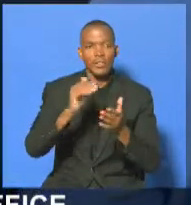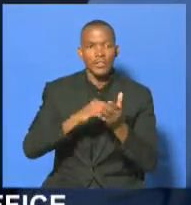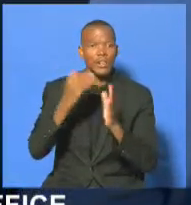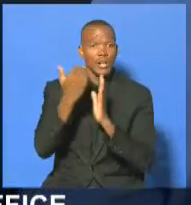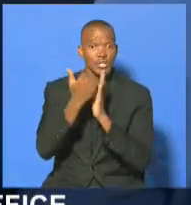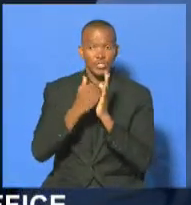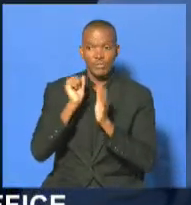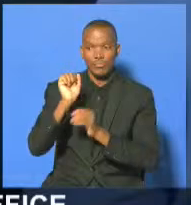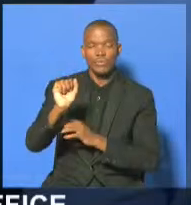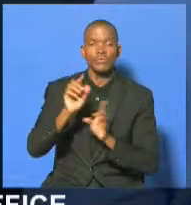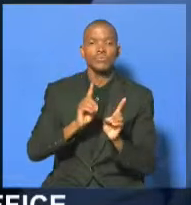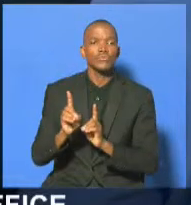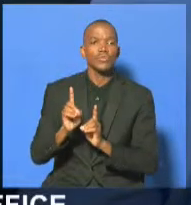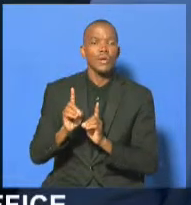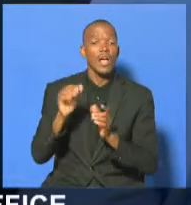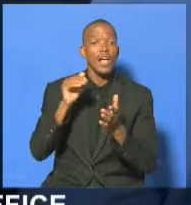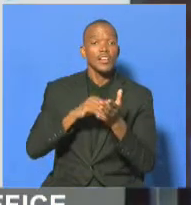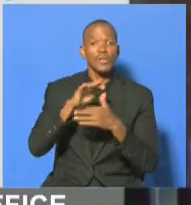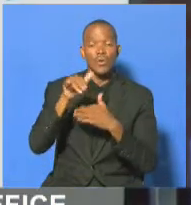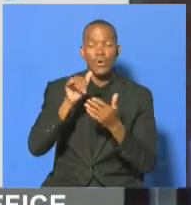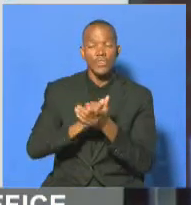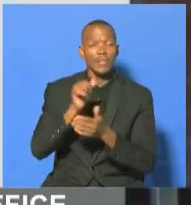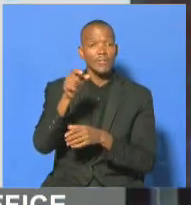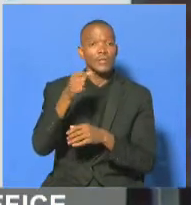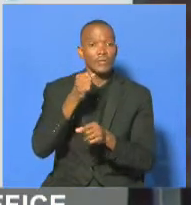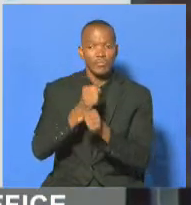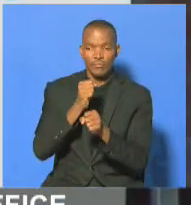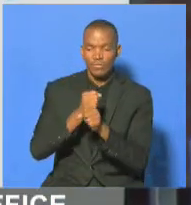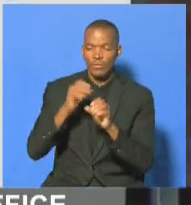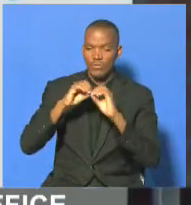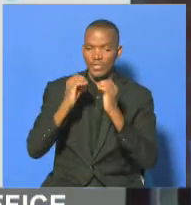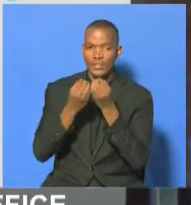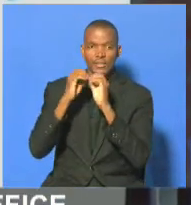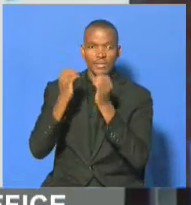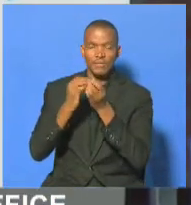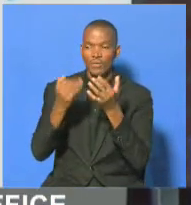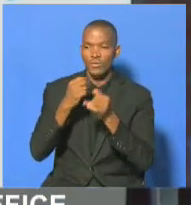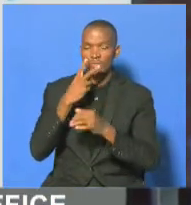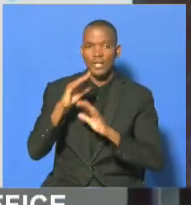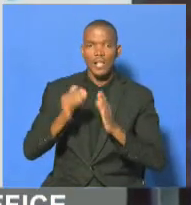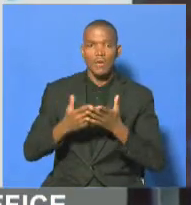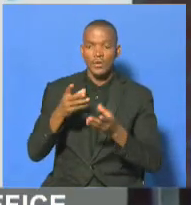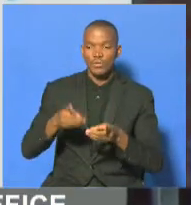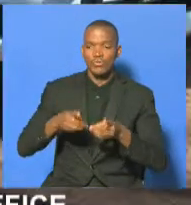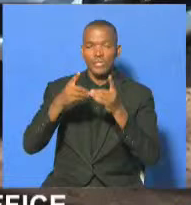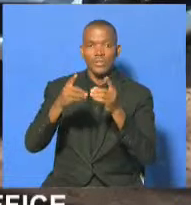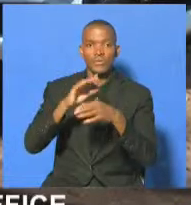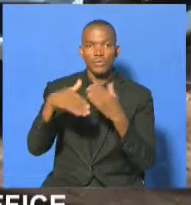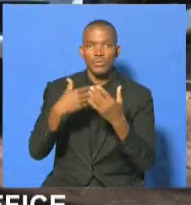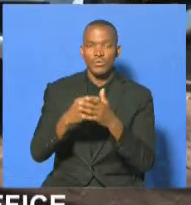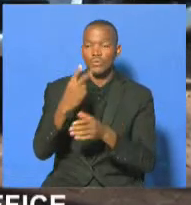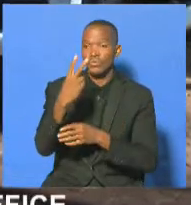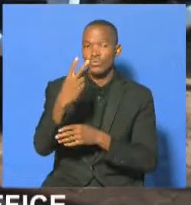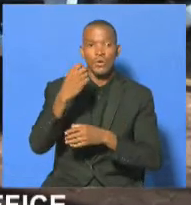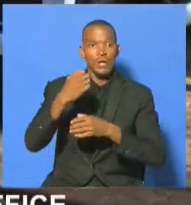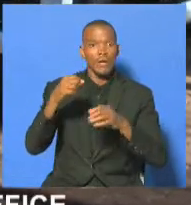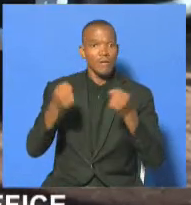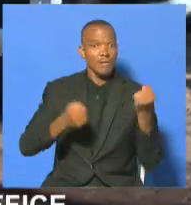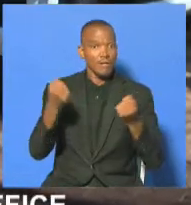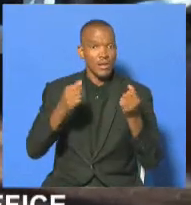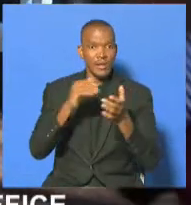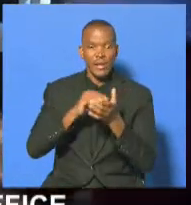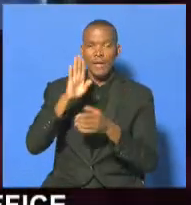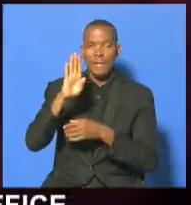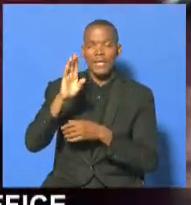agendas. Some of the local organizations arose to the occasion, with SEDA donating 2 branded vehicles and